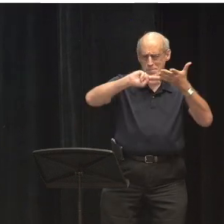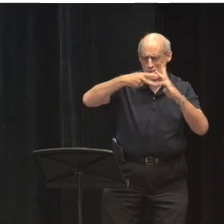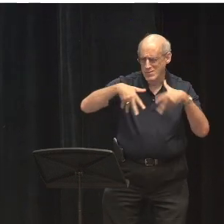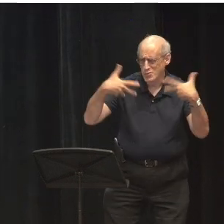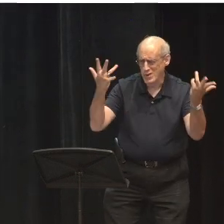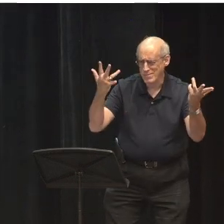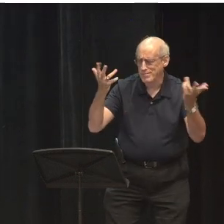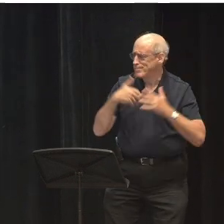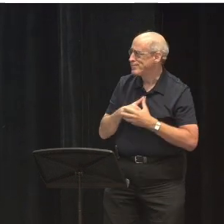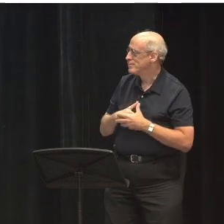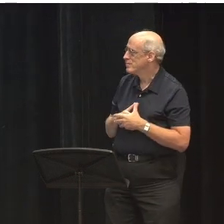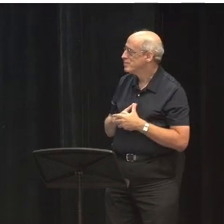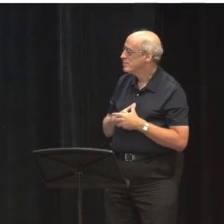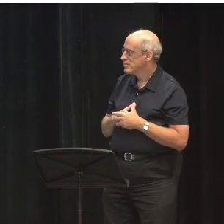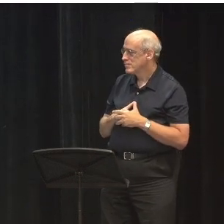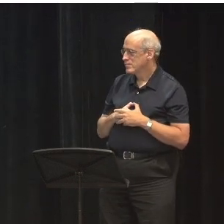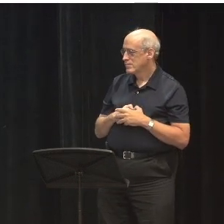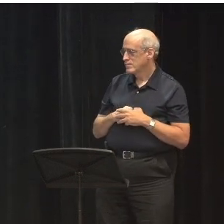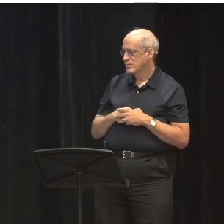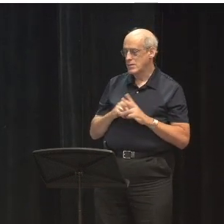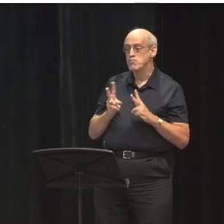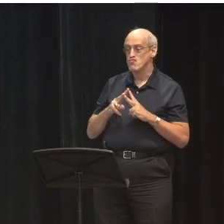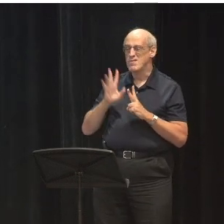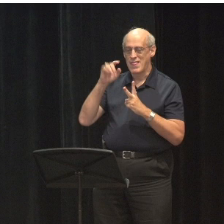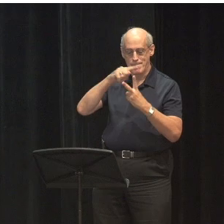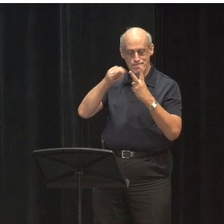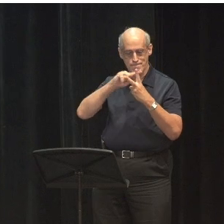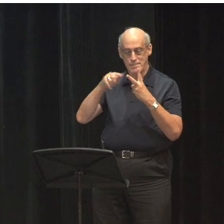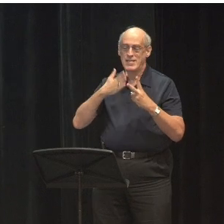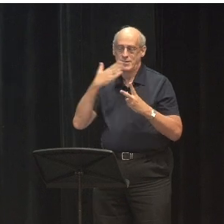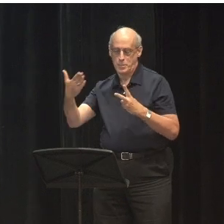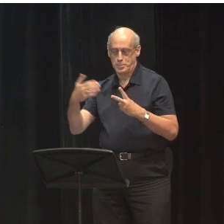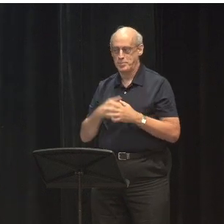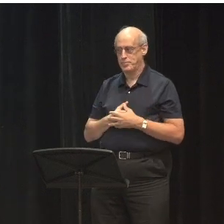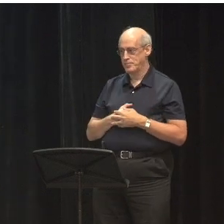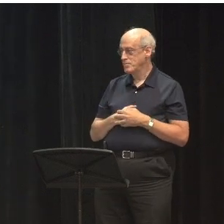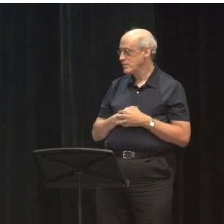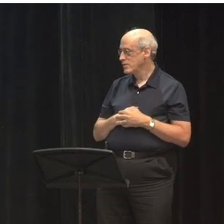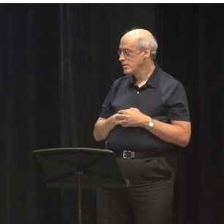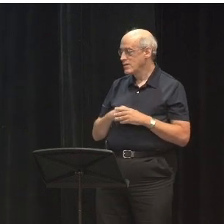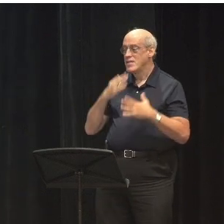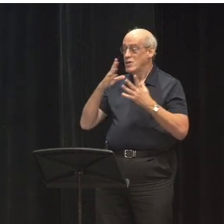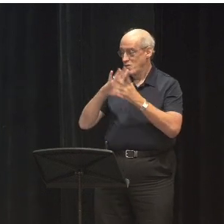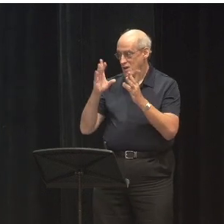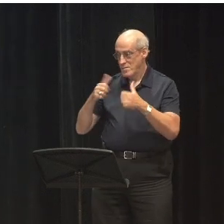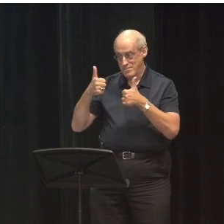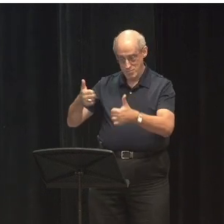mean? Those are both my concerns. Thank you. Thank you for your